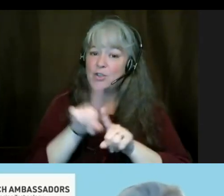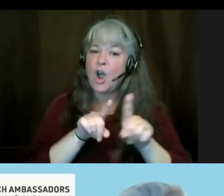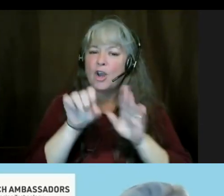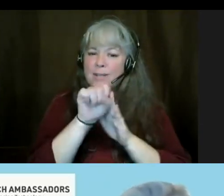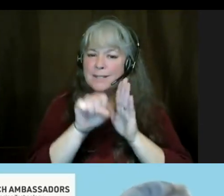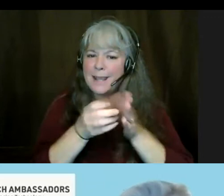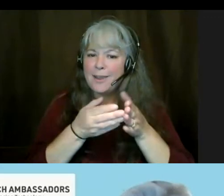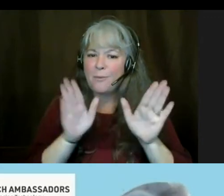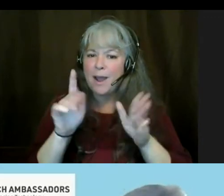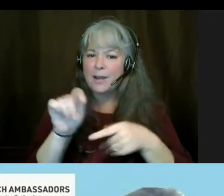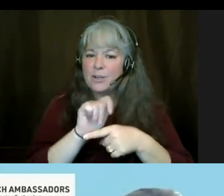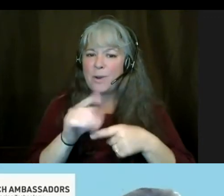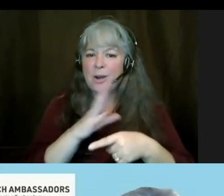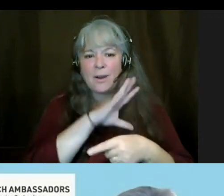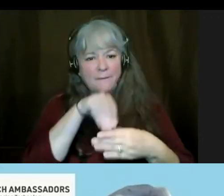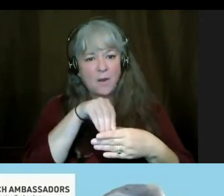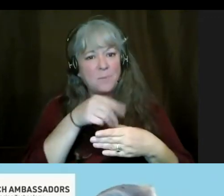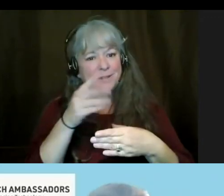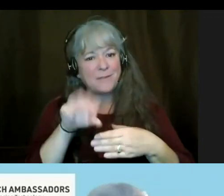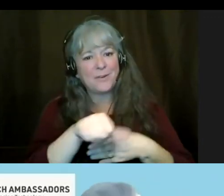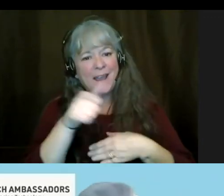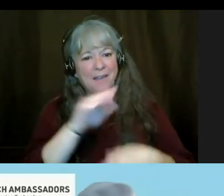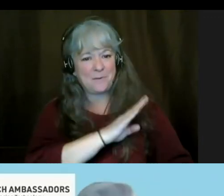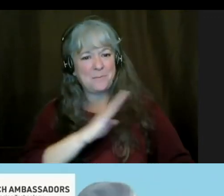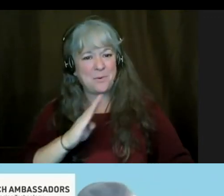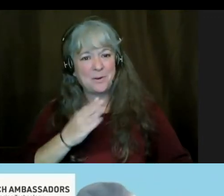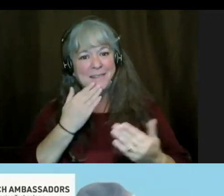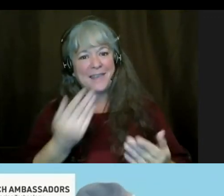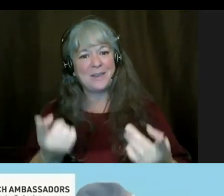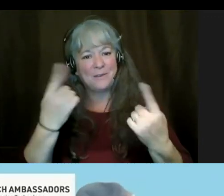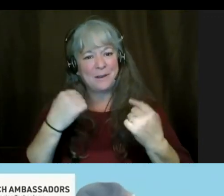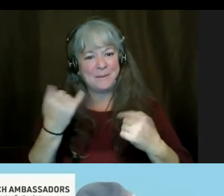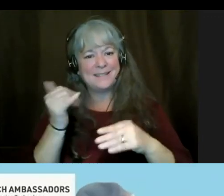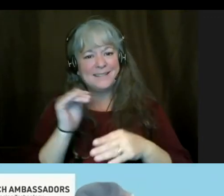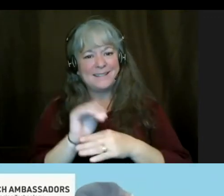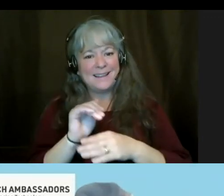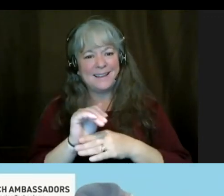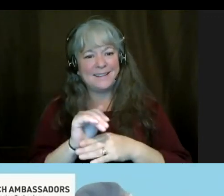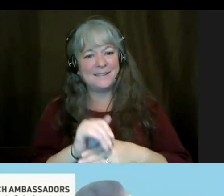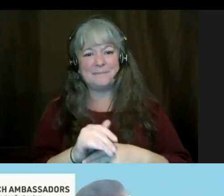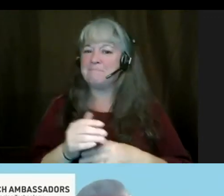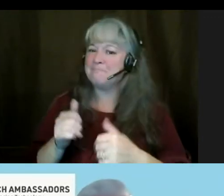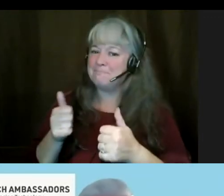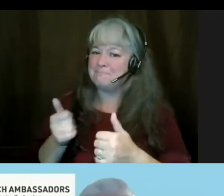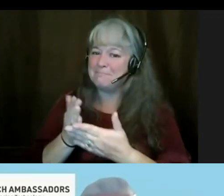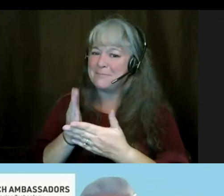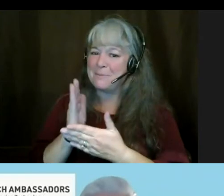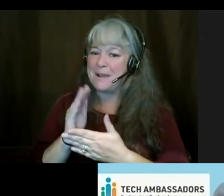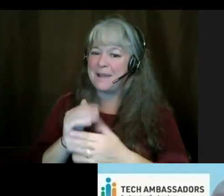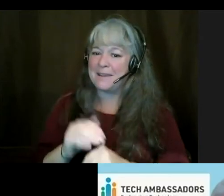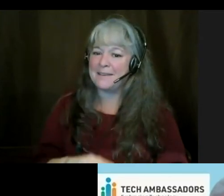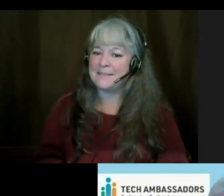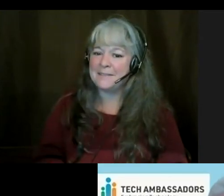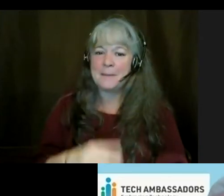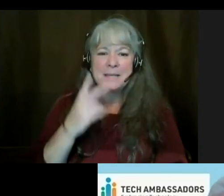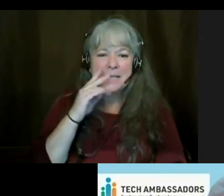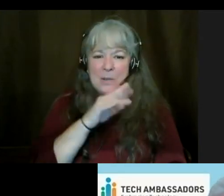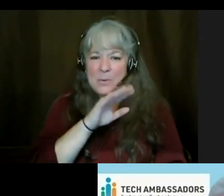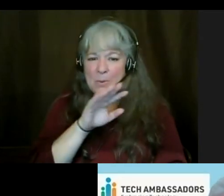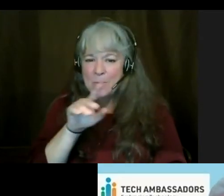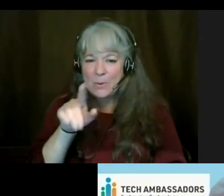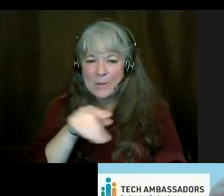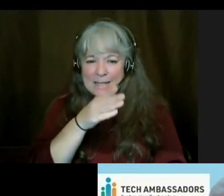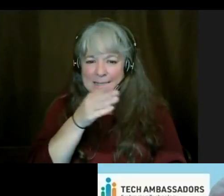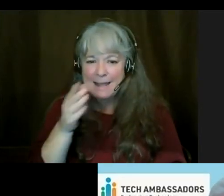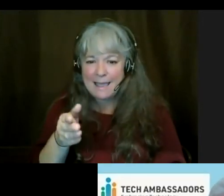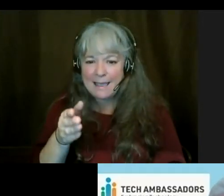on several other boards. Thank you for coming tonight. All right. Let's see who's next on my